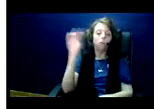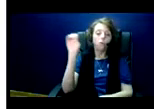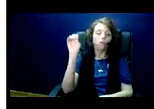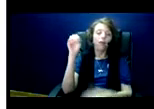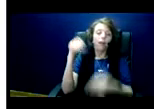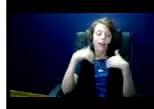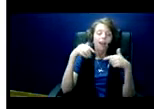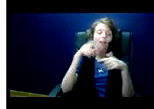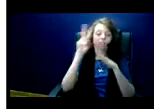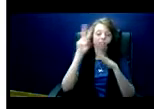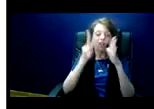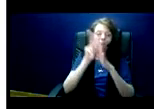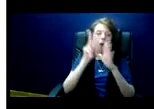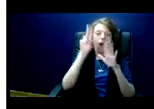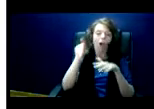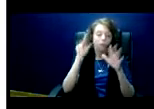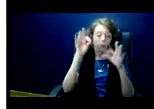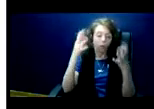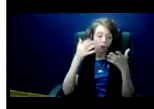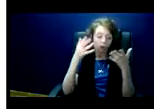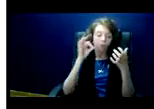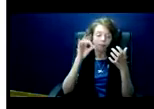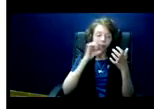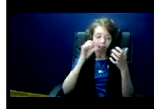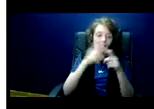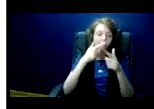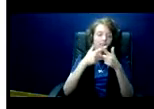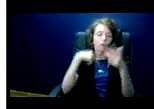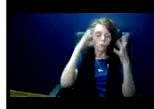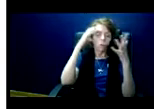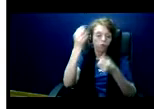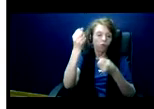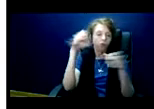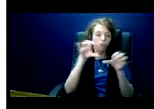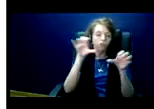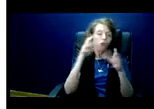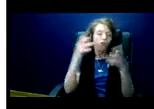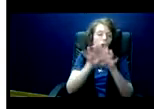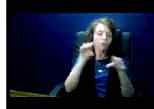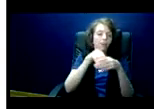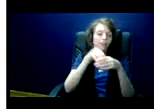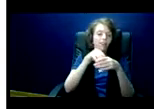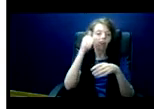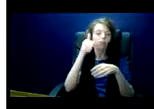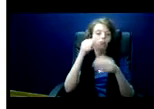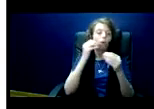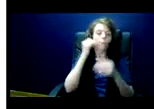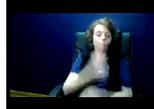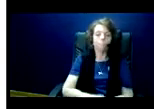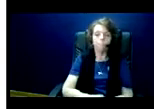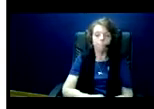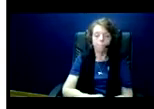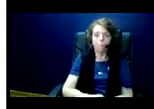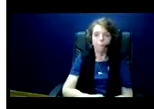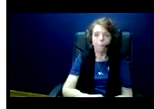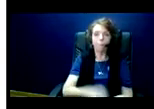you're welcome to. If not, we will trust that you are doing the closing in your own home. So Linda, whenever you're ready. Oh, can we